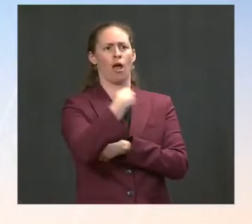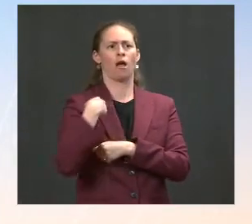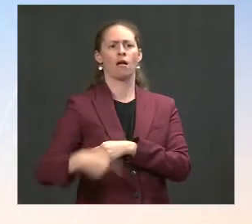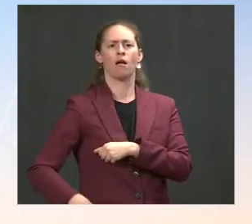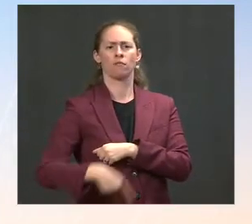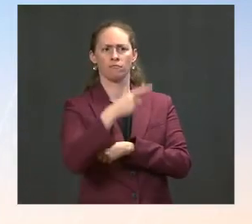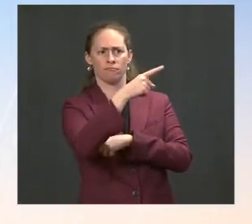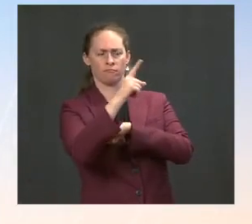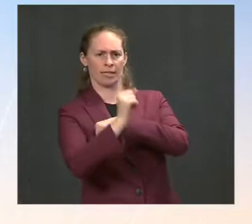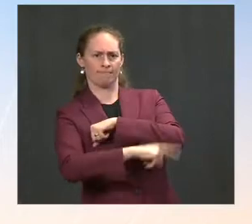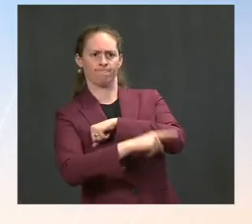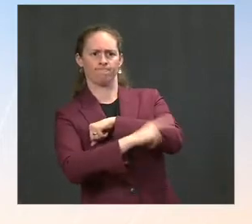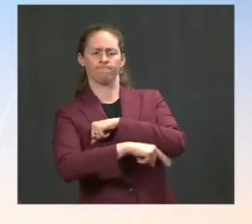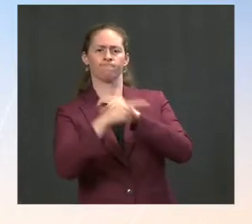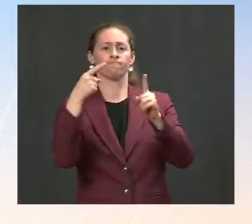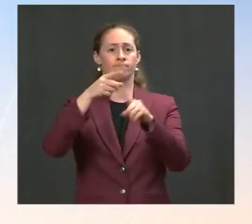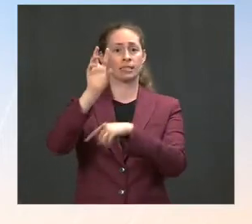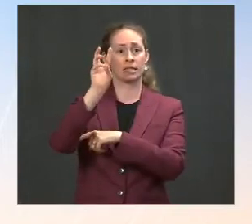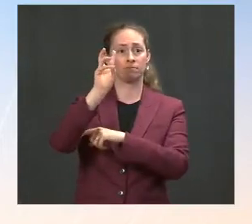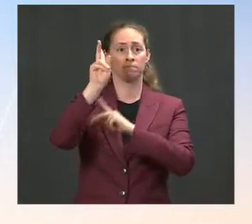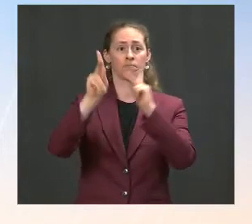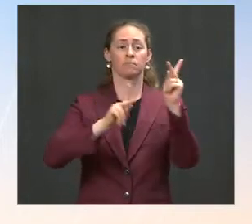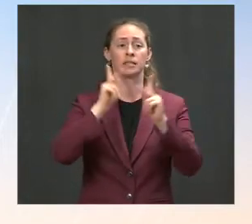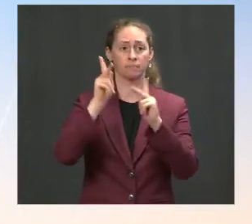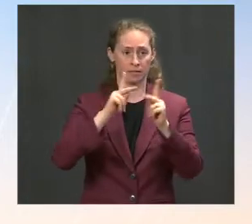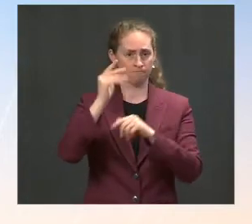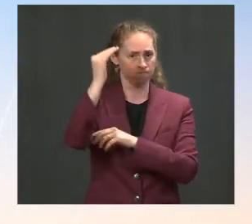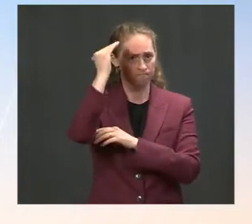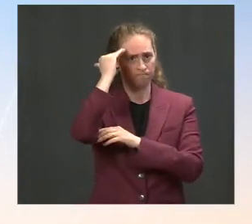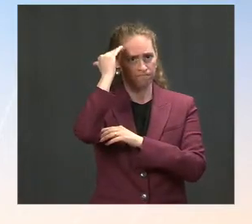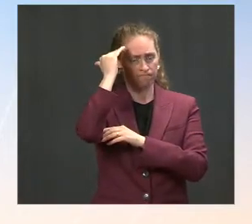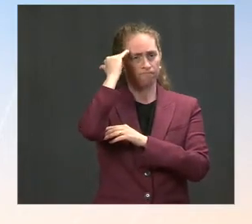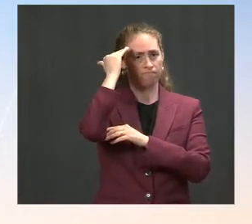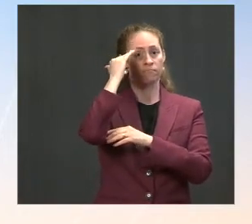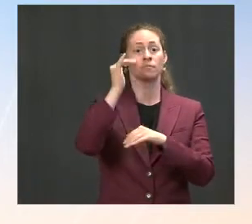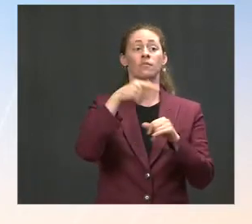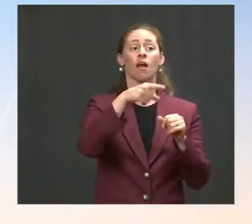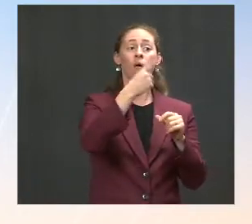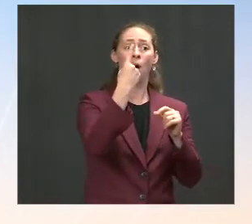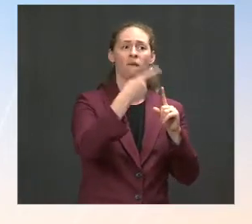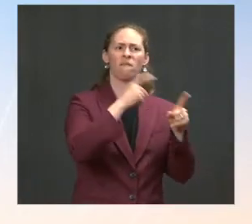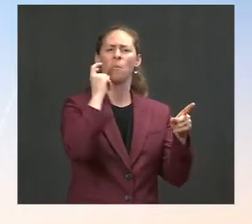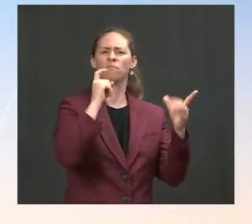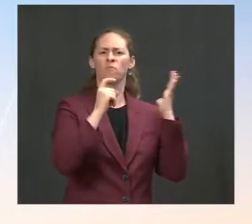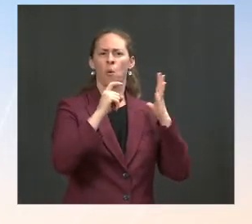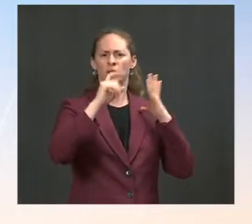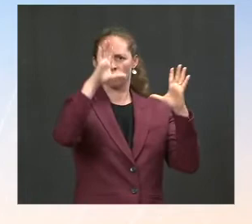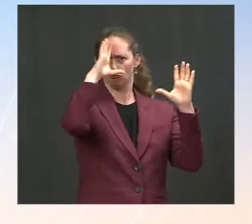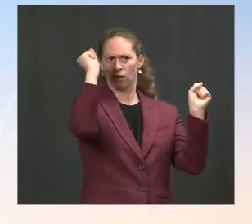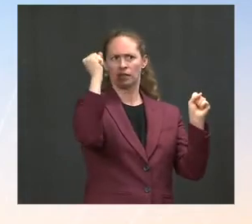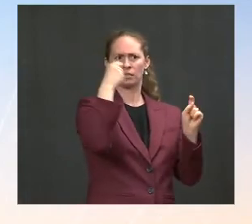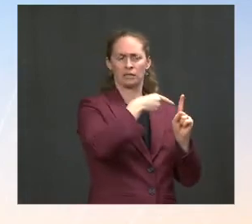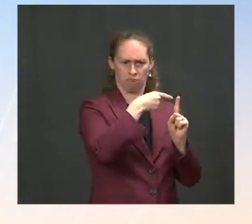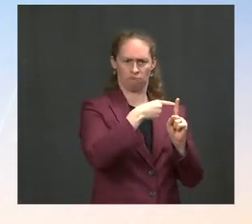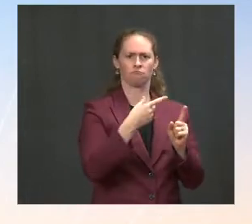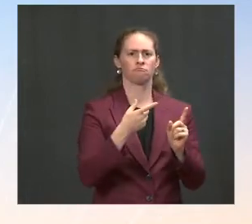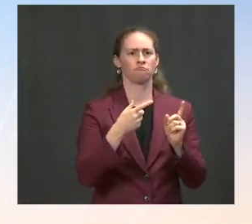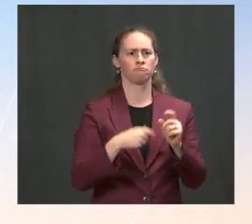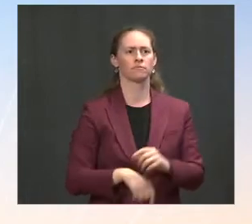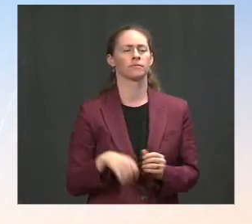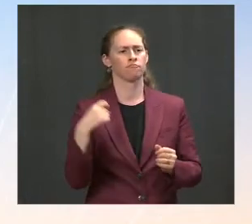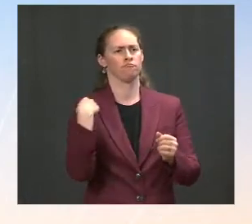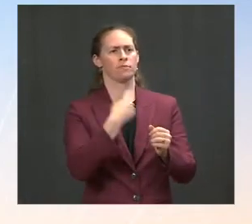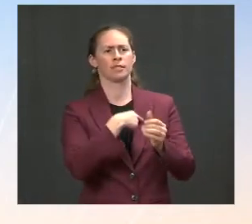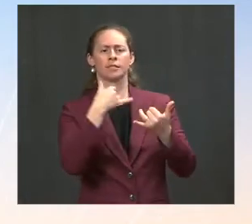least one official from the previous administration. We're undeterred by these actions when we remain fully committed to implementing all relevant U.S.